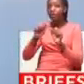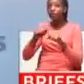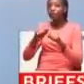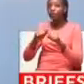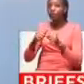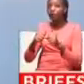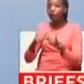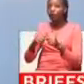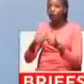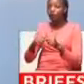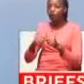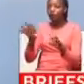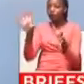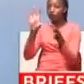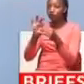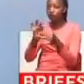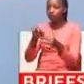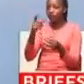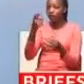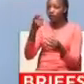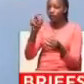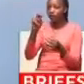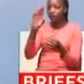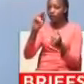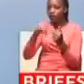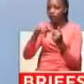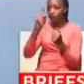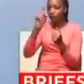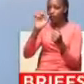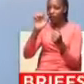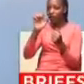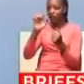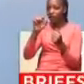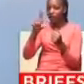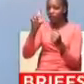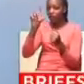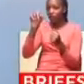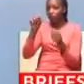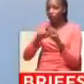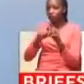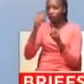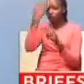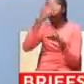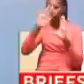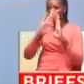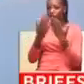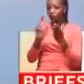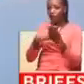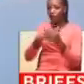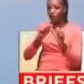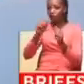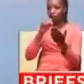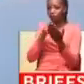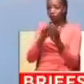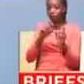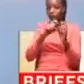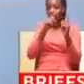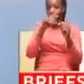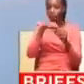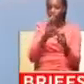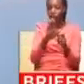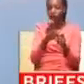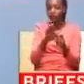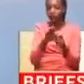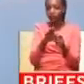social media platforms. That is TV47KE on Instagram, Twitter, and Facebook. Remember, you can also send your questions. If you have